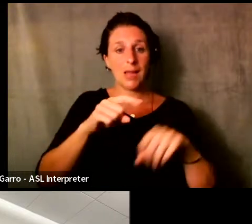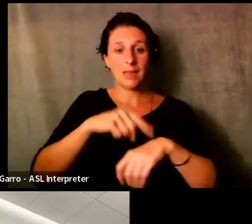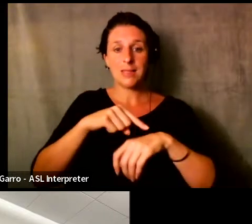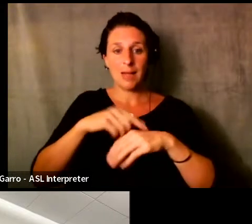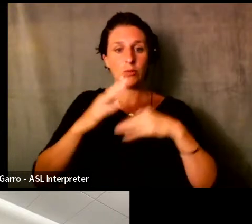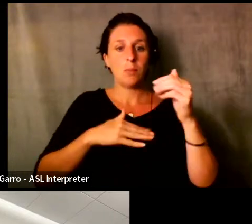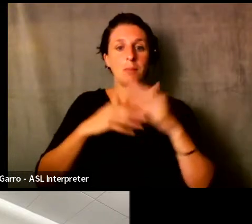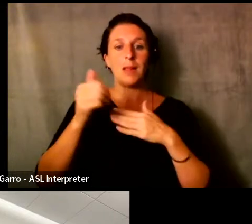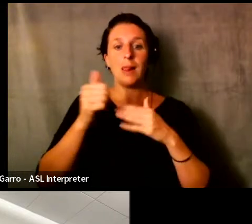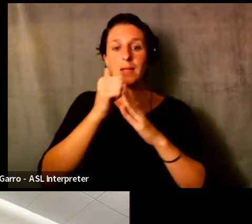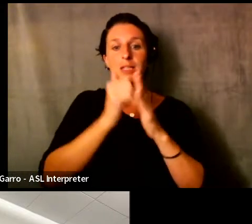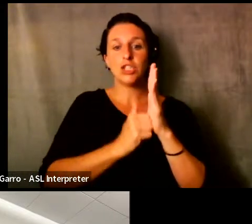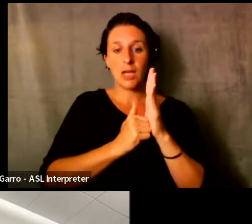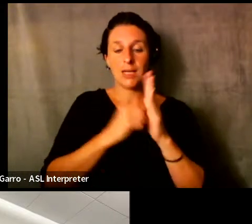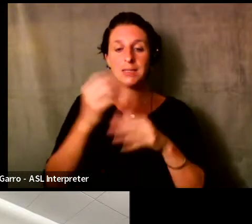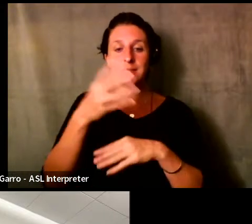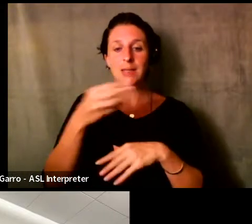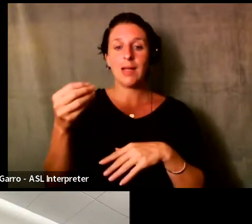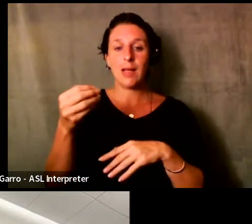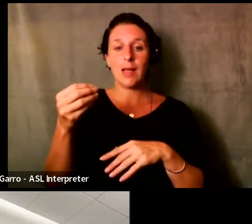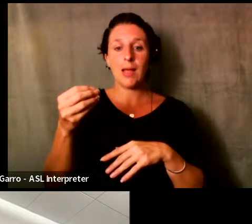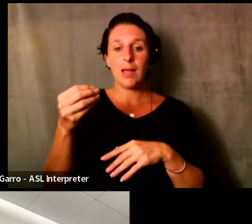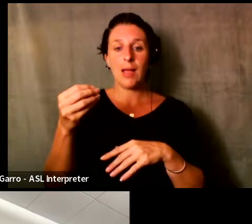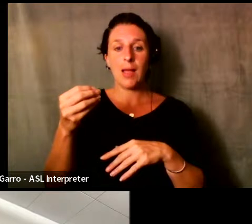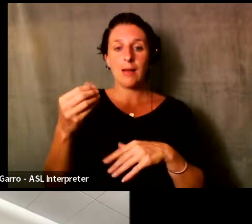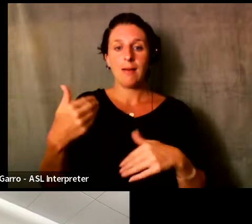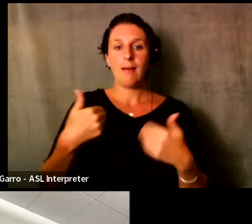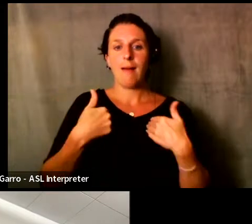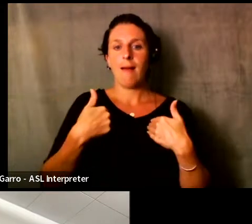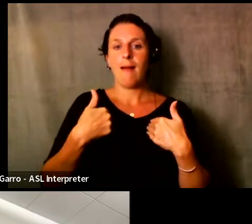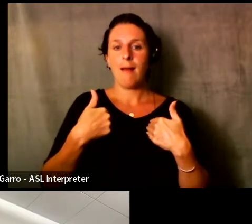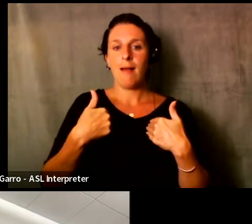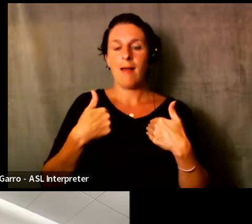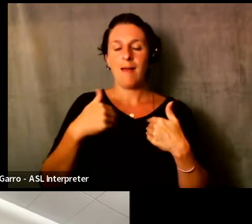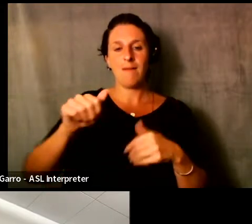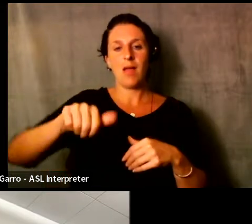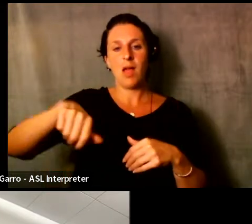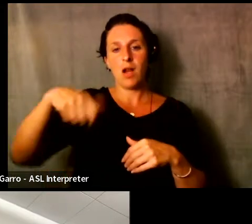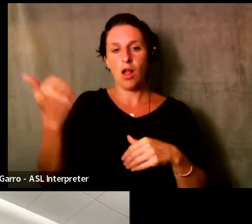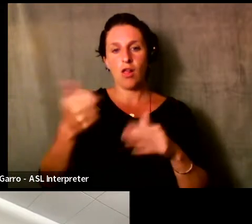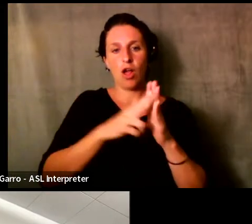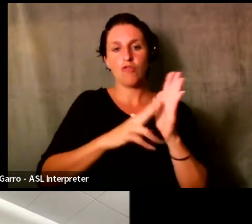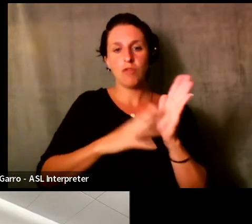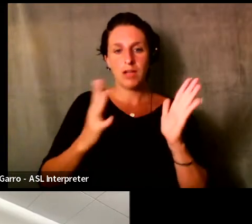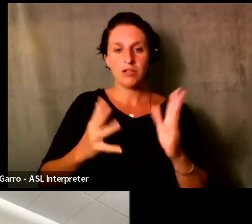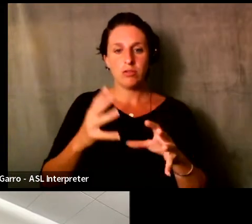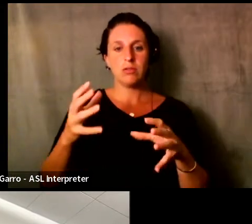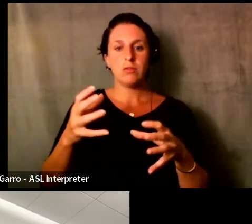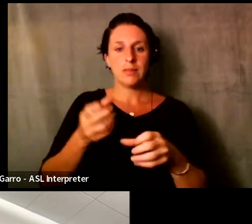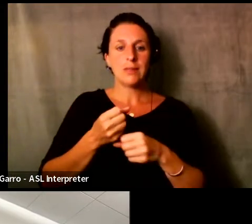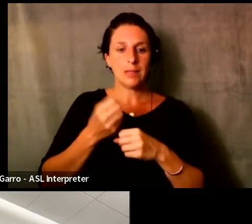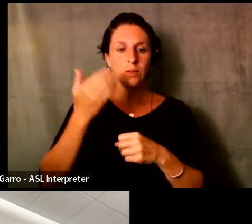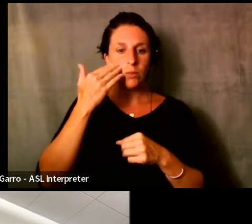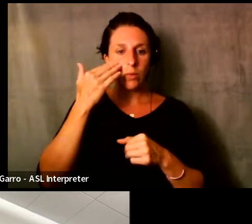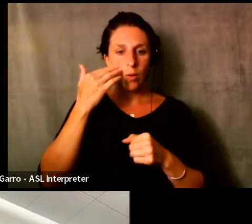agendas and have another contractor get acquainted with the